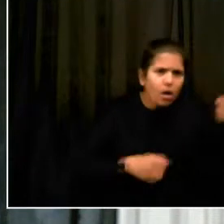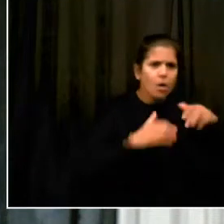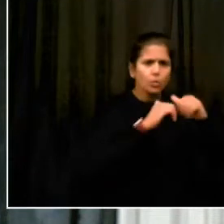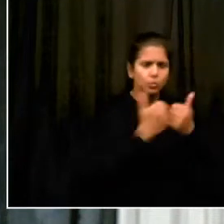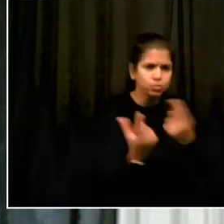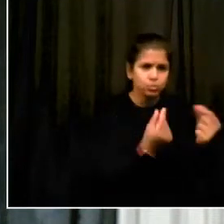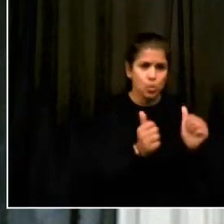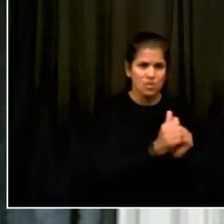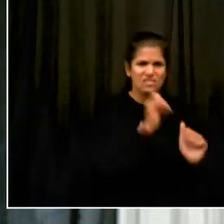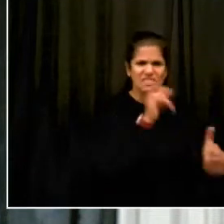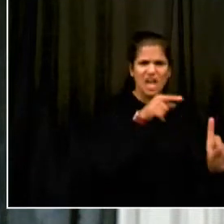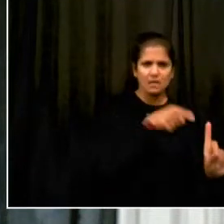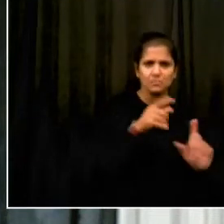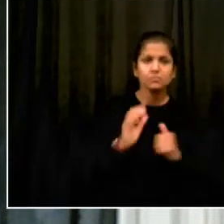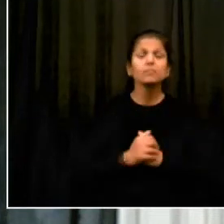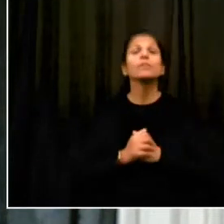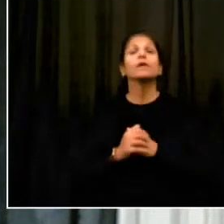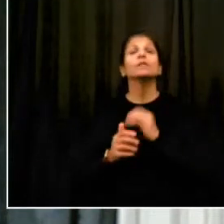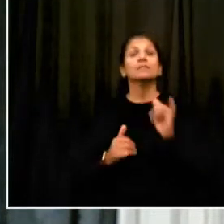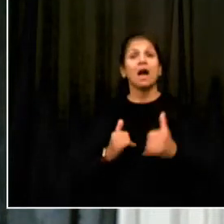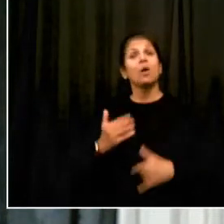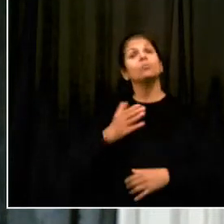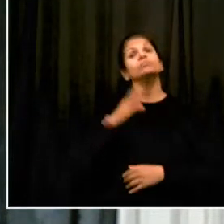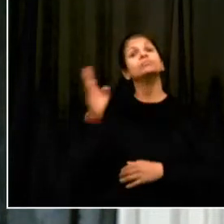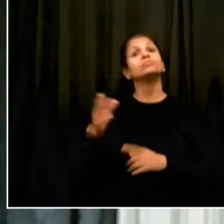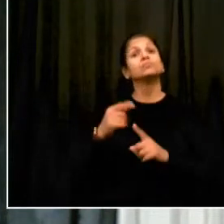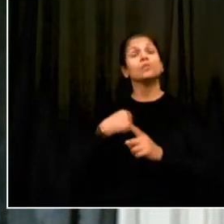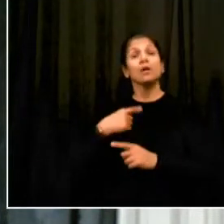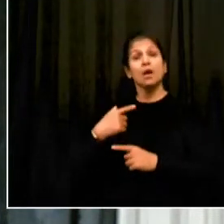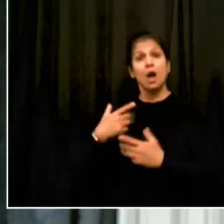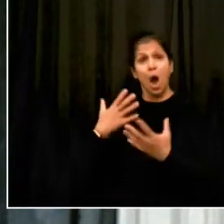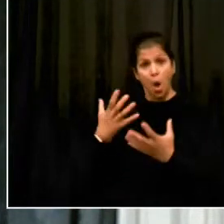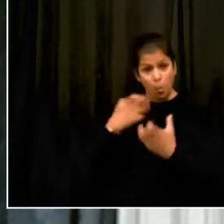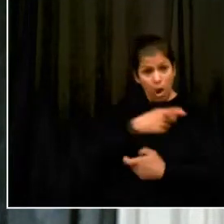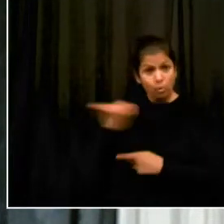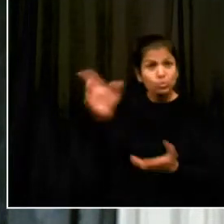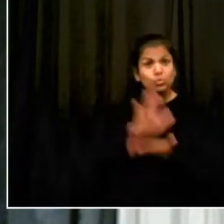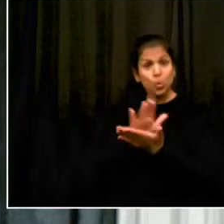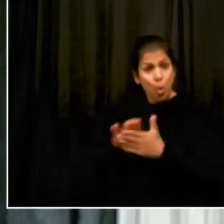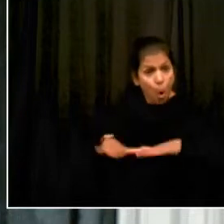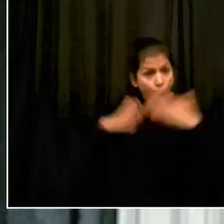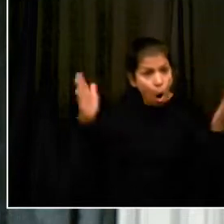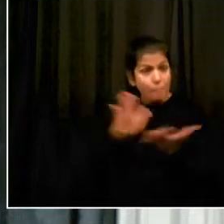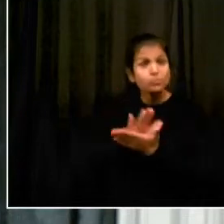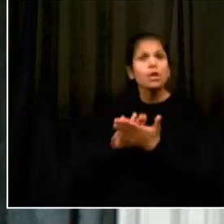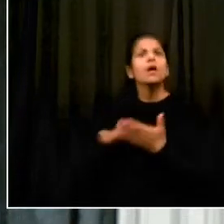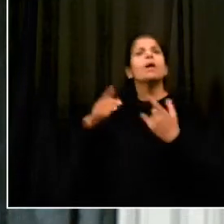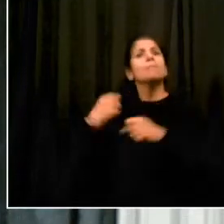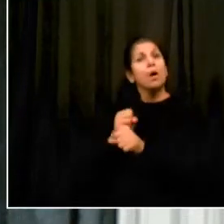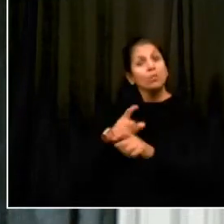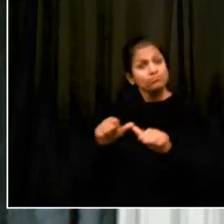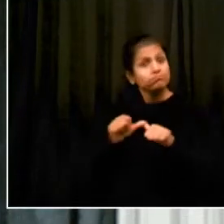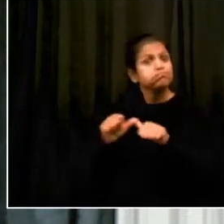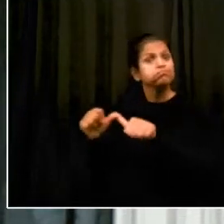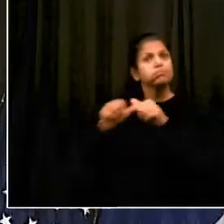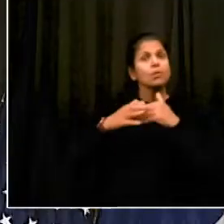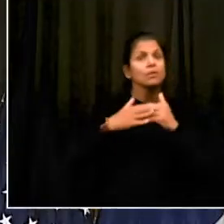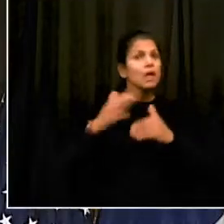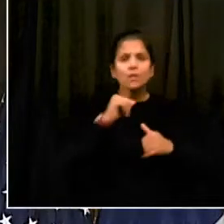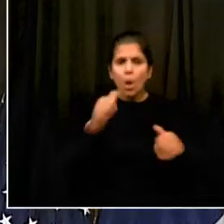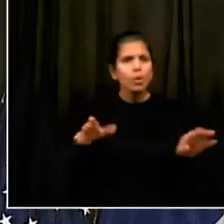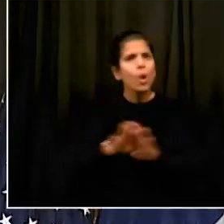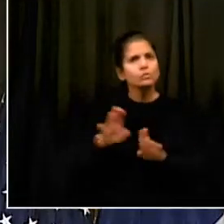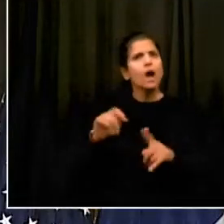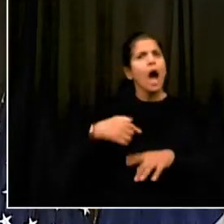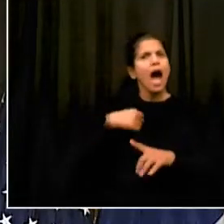want schools to open and stay open, it's upon all of us to do our share to keep them open. Thank you, Mr. Mayor. Thank you very